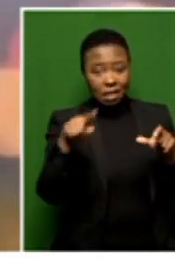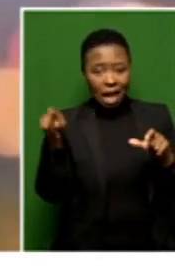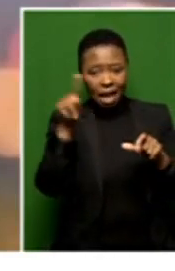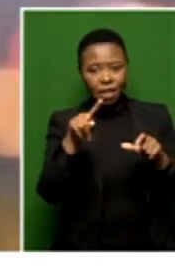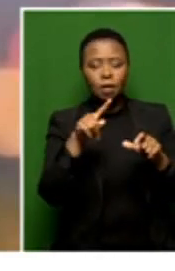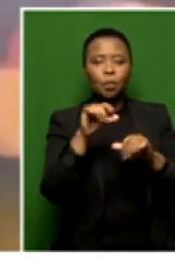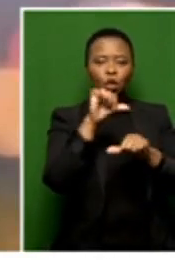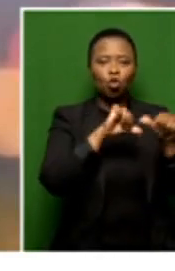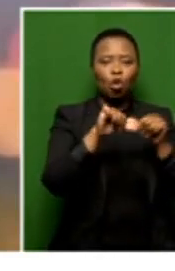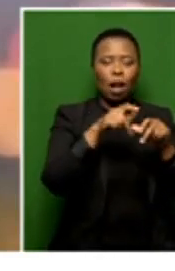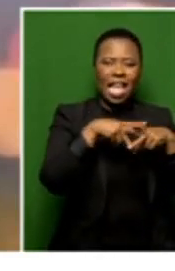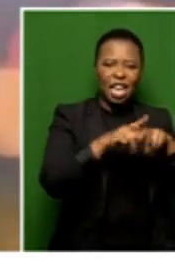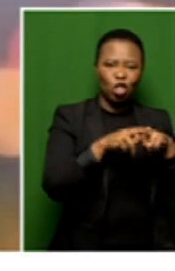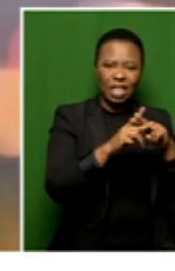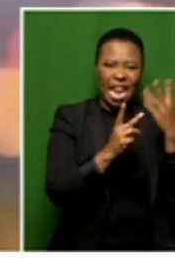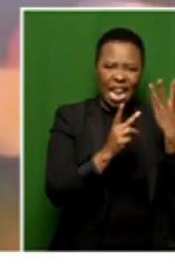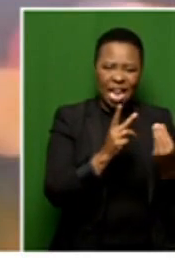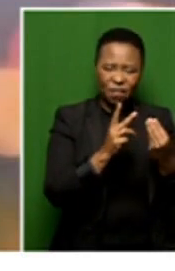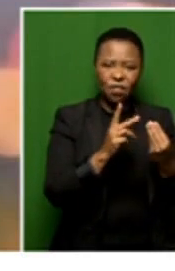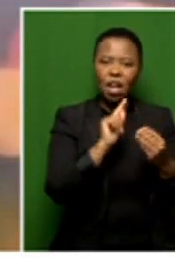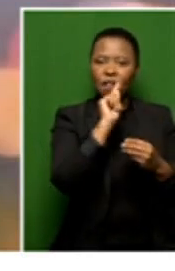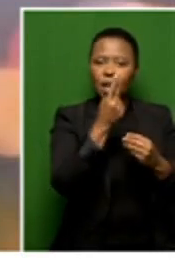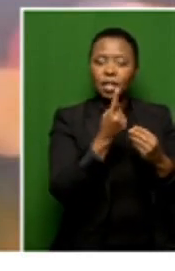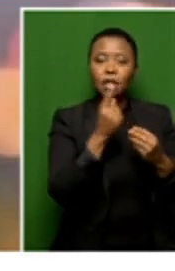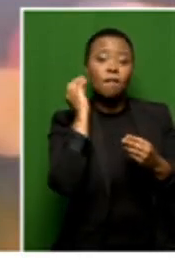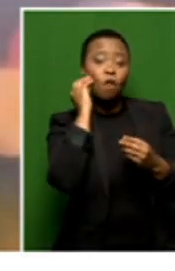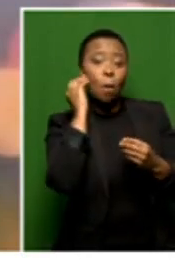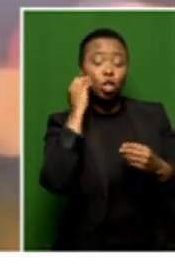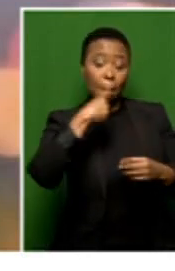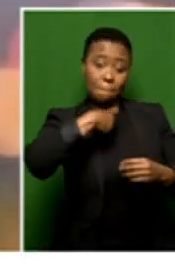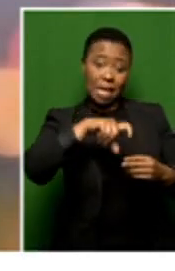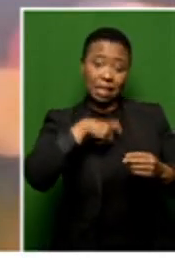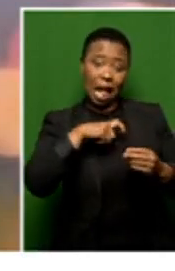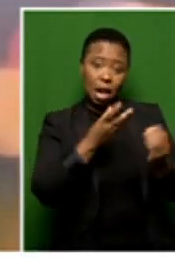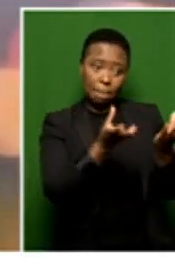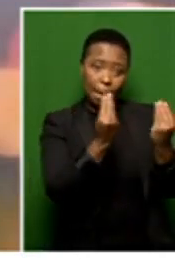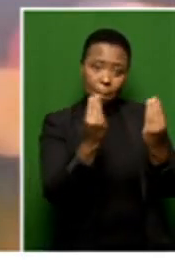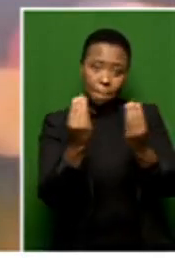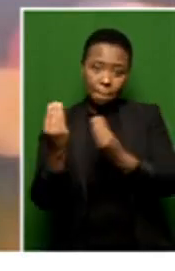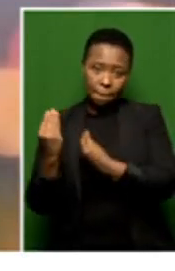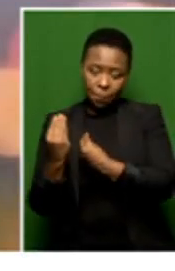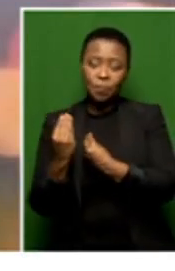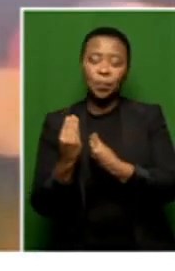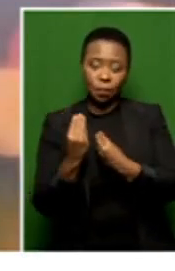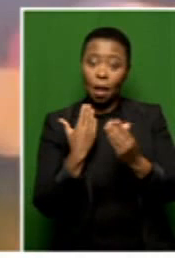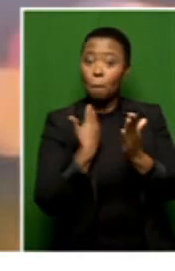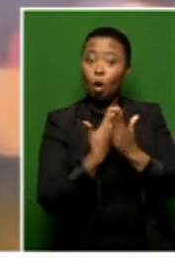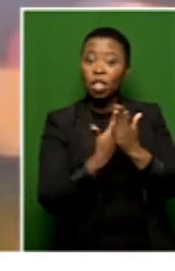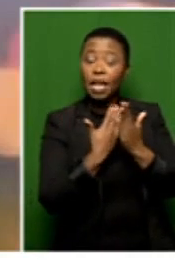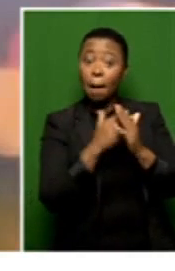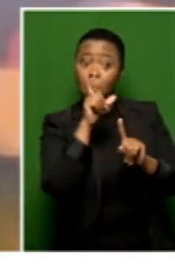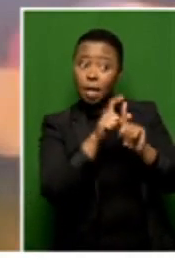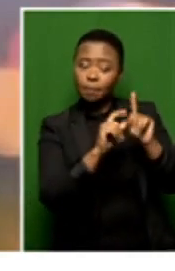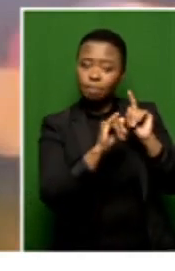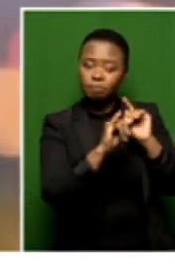around social engineering. So it's firstly obtaining as much personal information that you can about a potential victim,